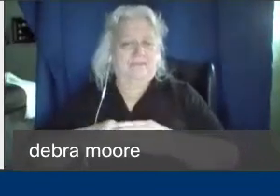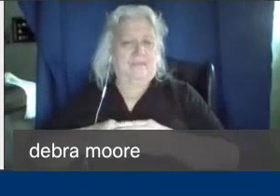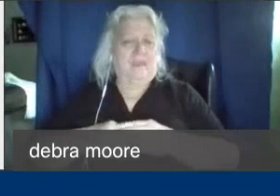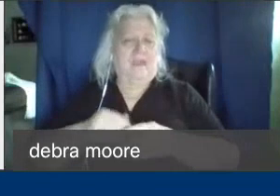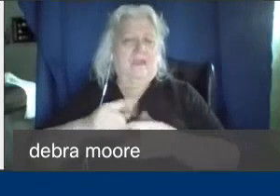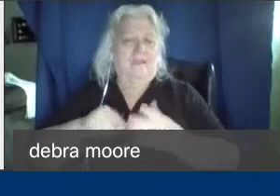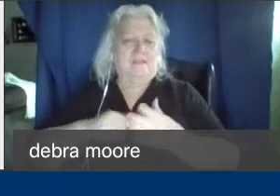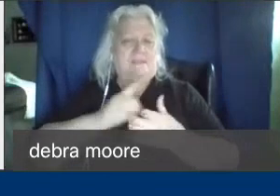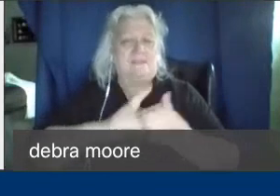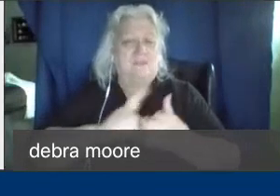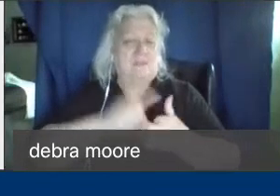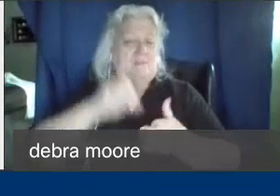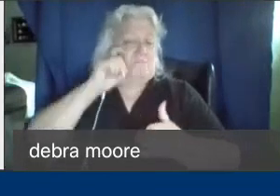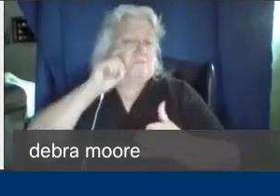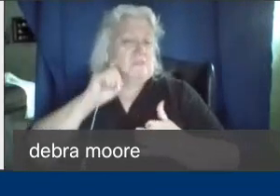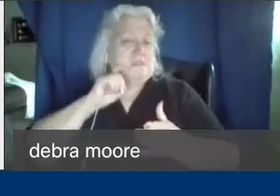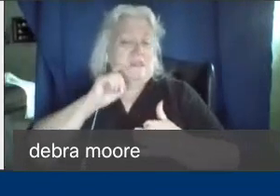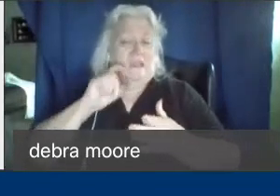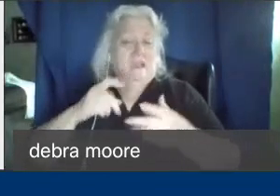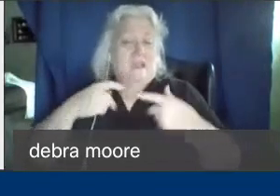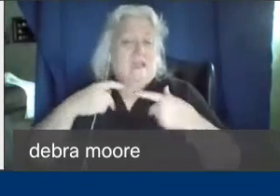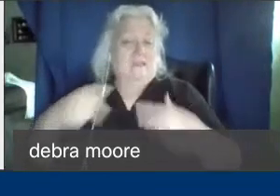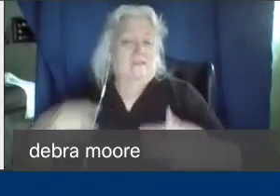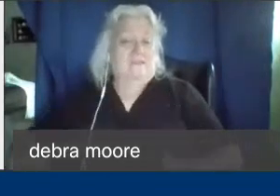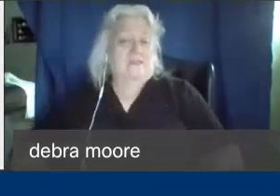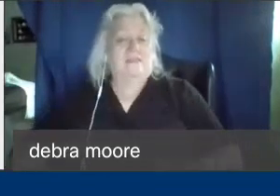sex. And sexual violence is any physical